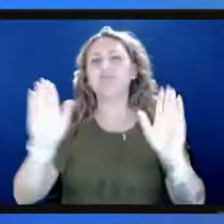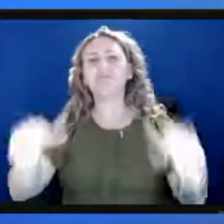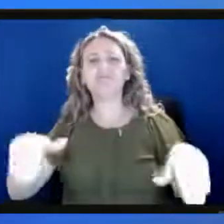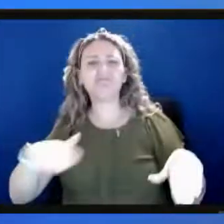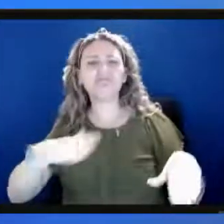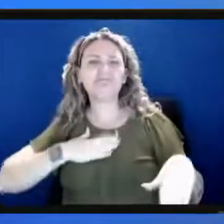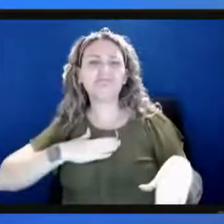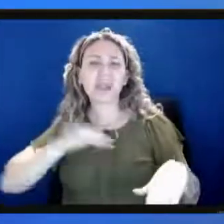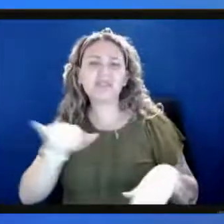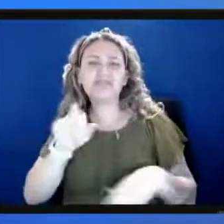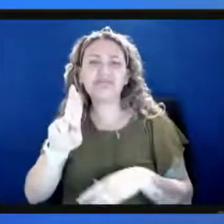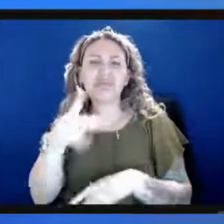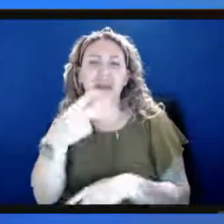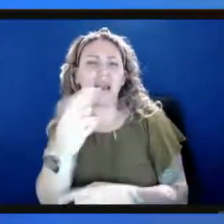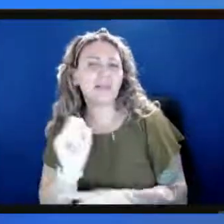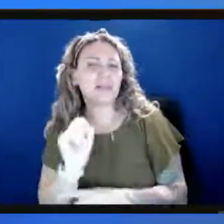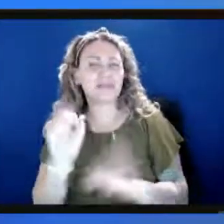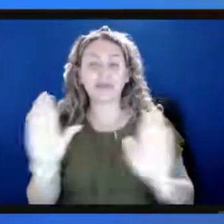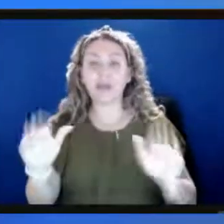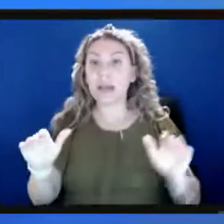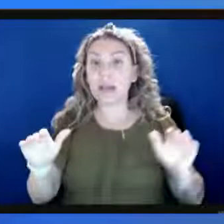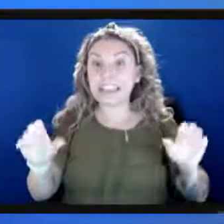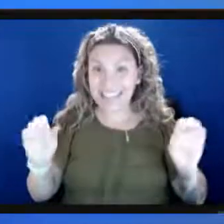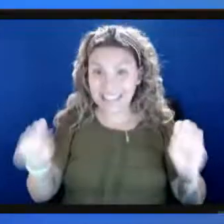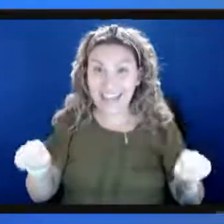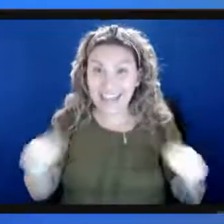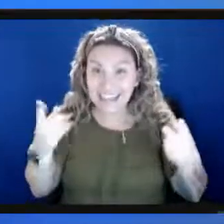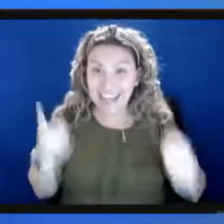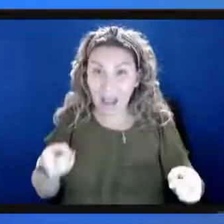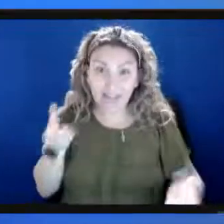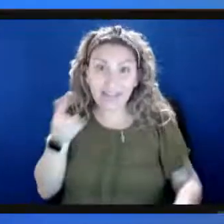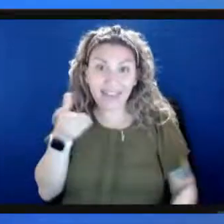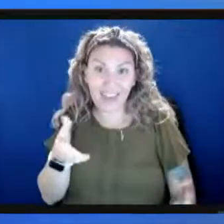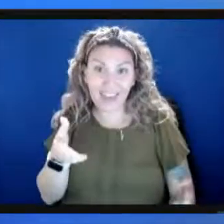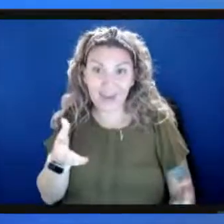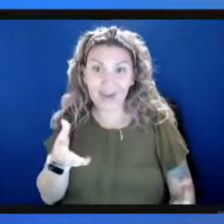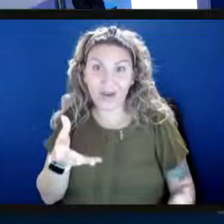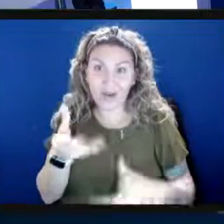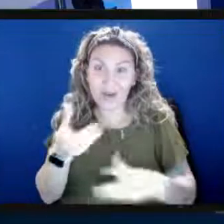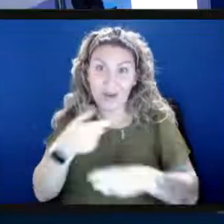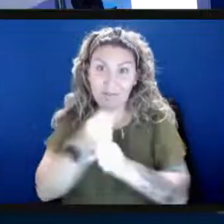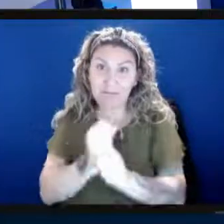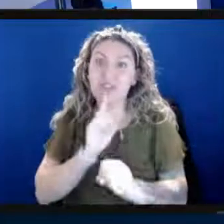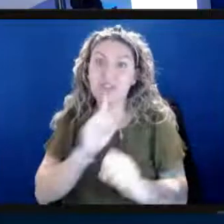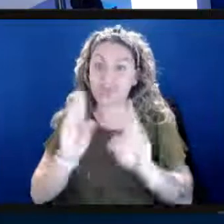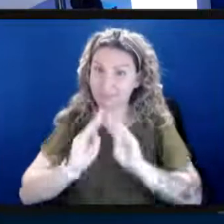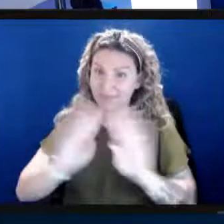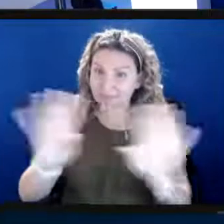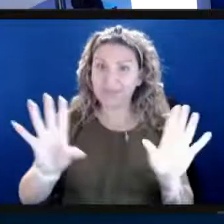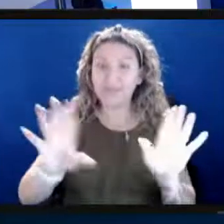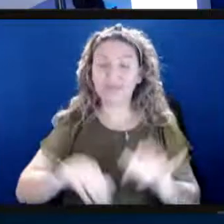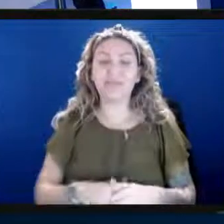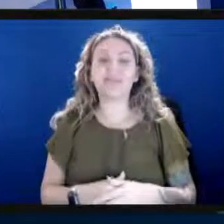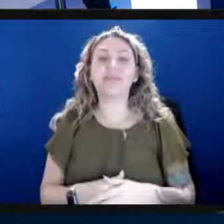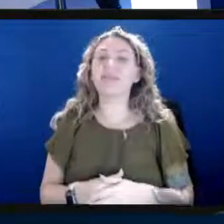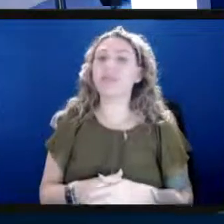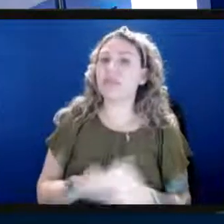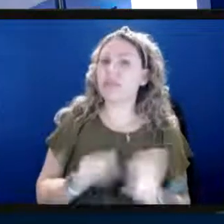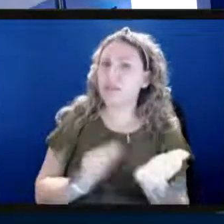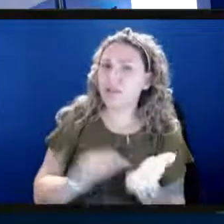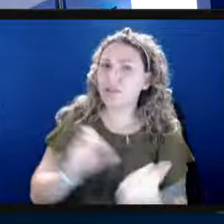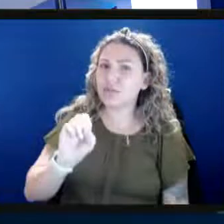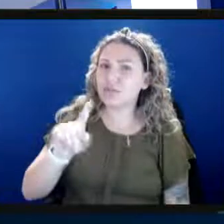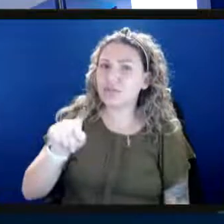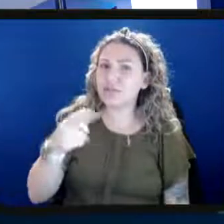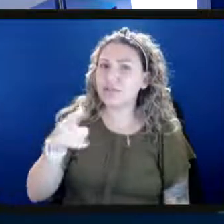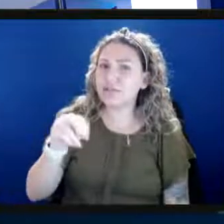high. It is. It's there. And so I just want to make sure we really articulate that. And Dr. Sethi, you were talking